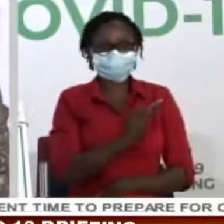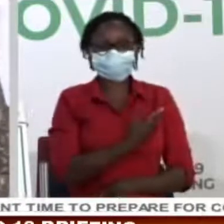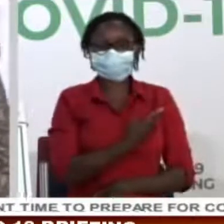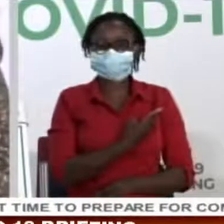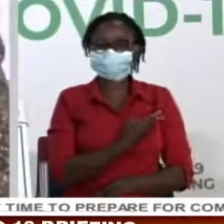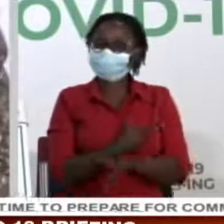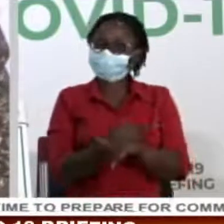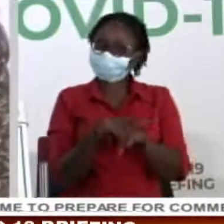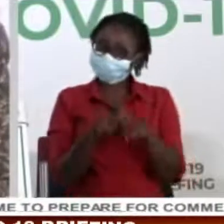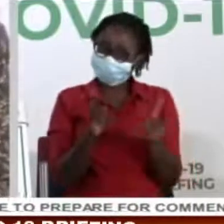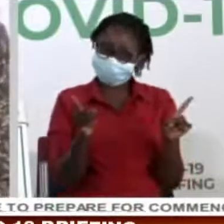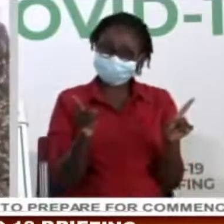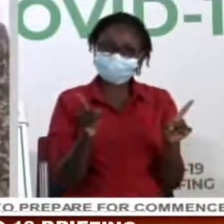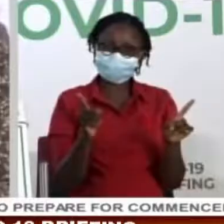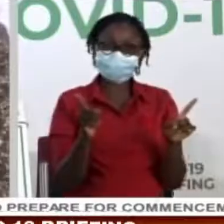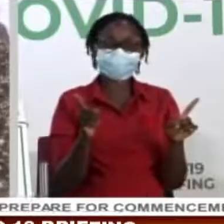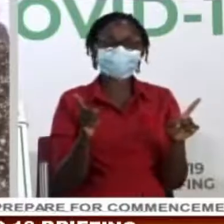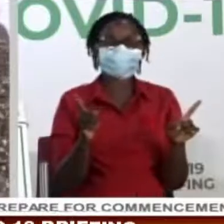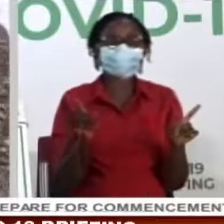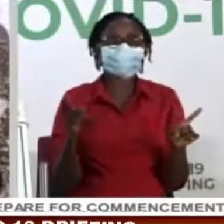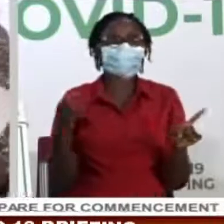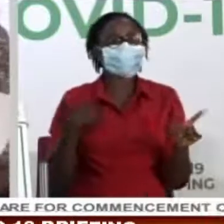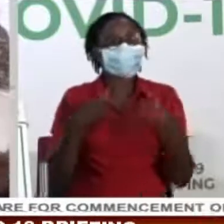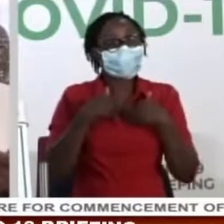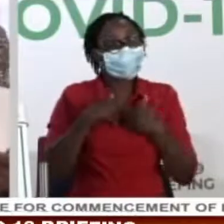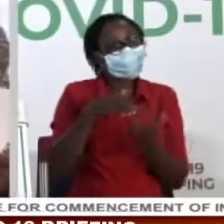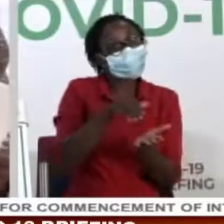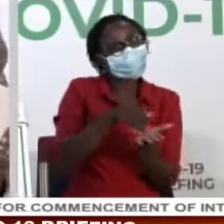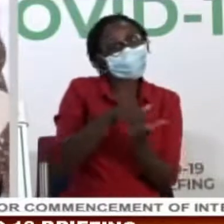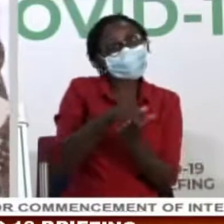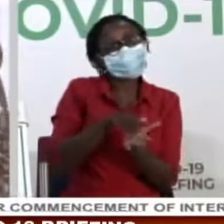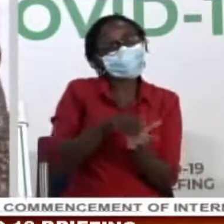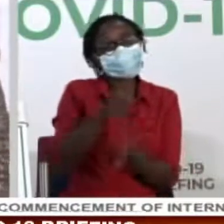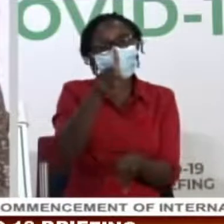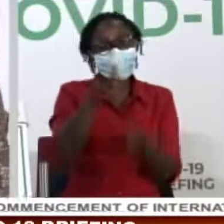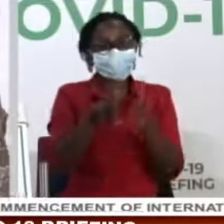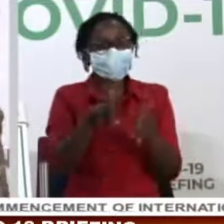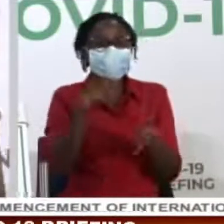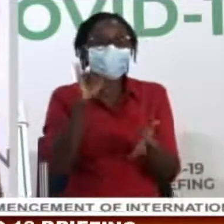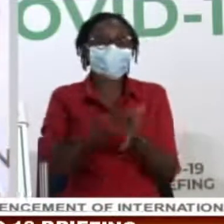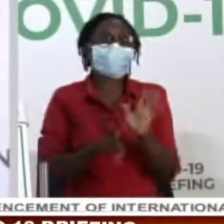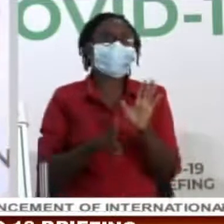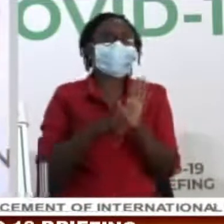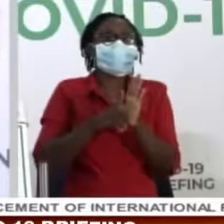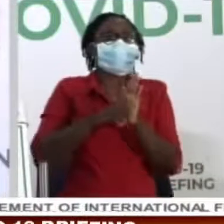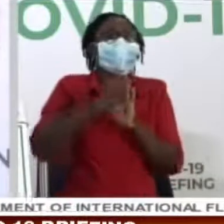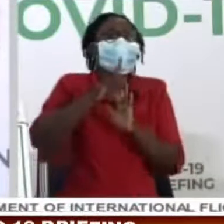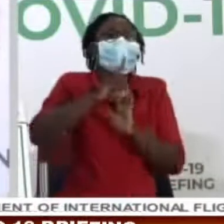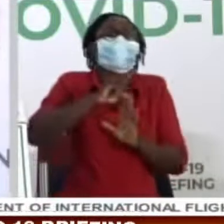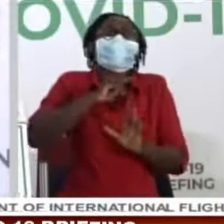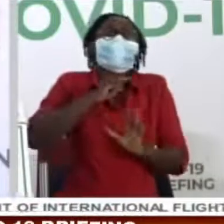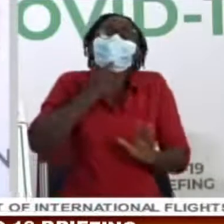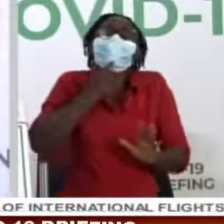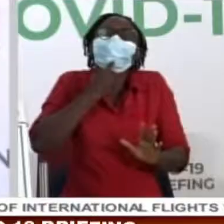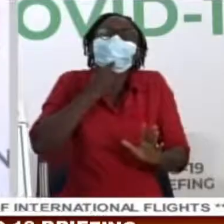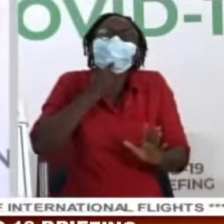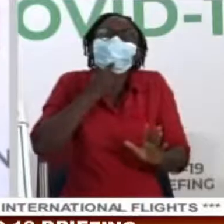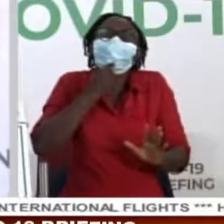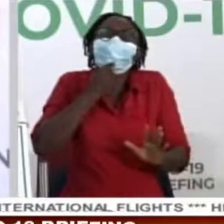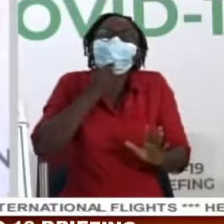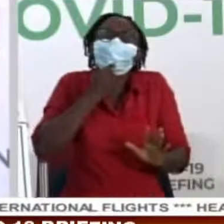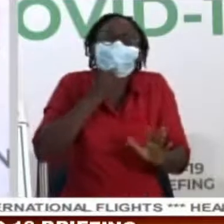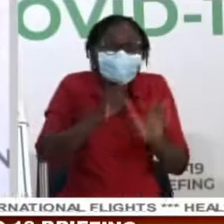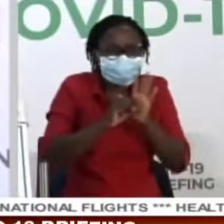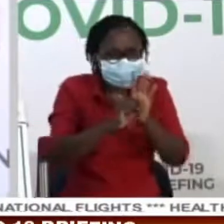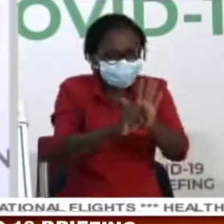However, we have very vulnerable groups that develop severe complications, and